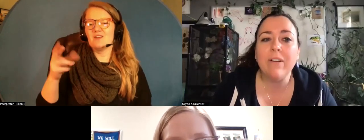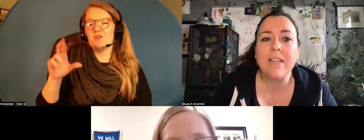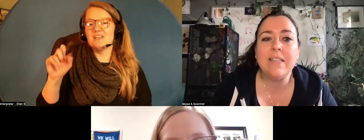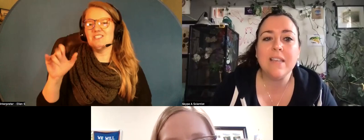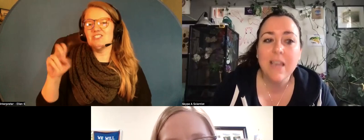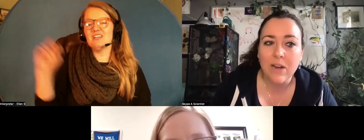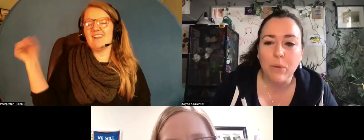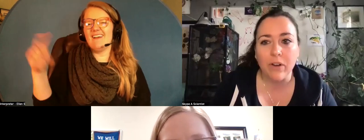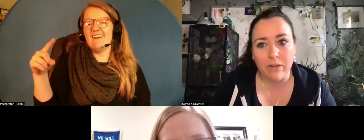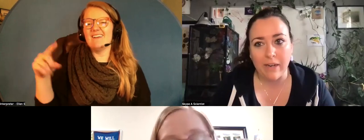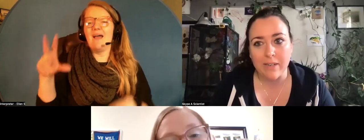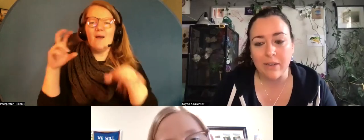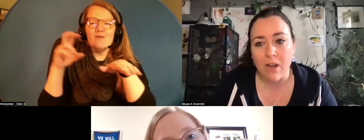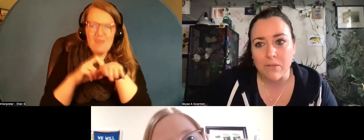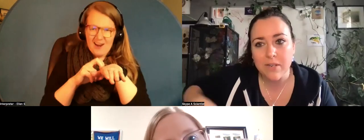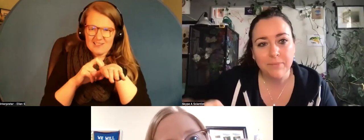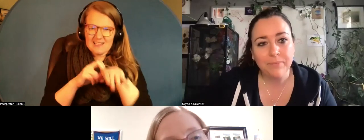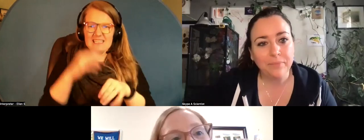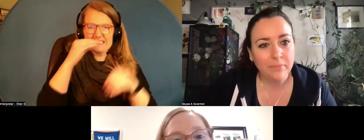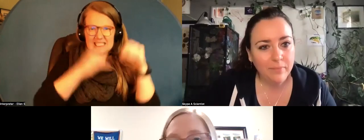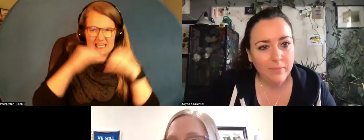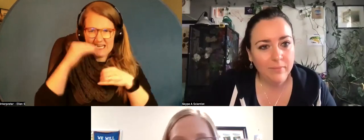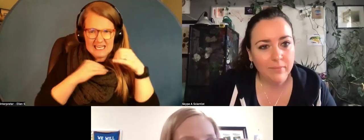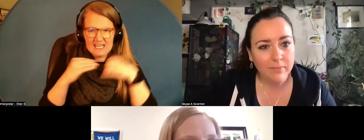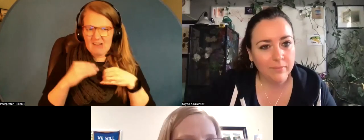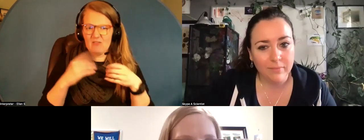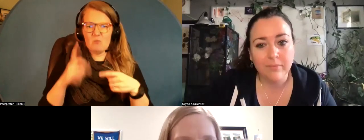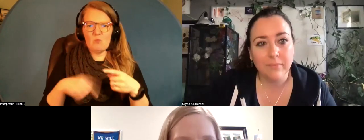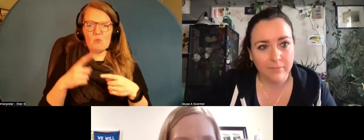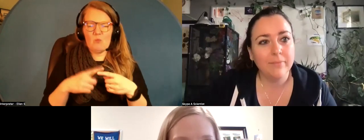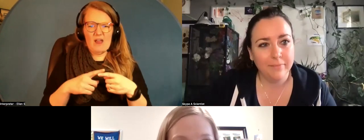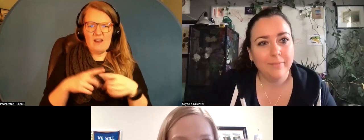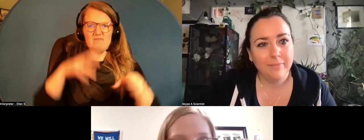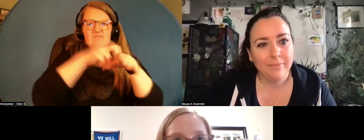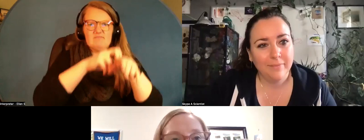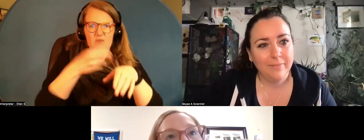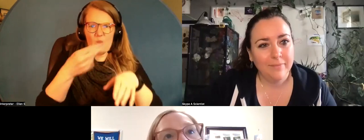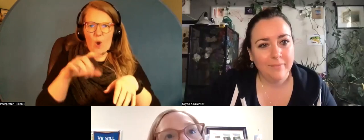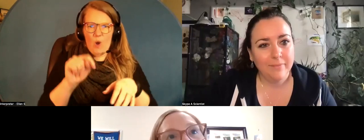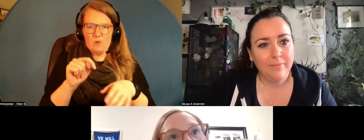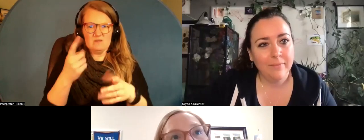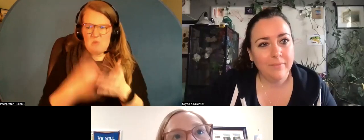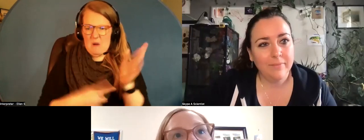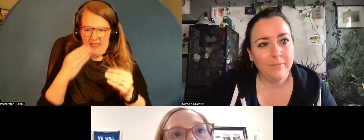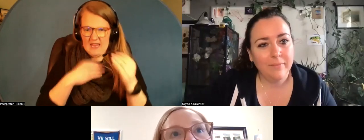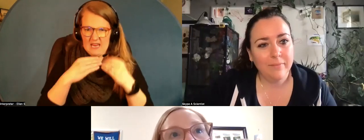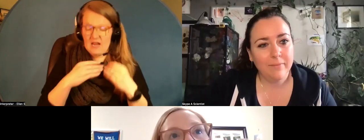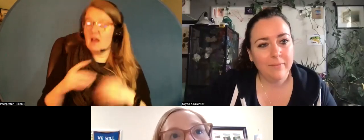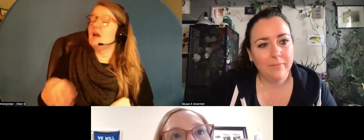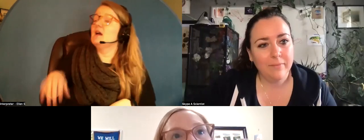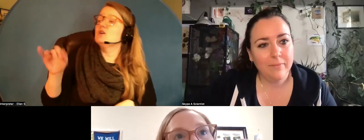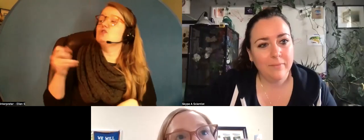do parasites eat when they're infecting their host? It depends on what type of parasite you are. So